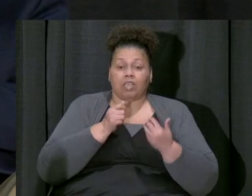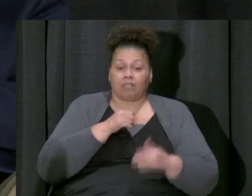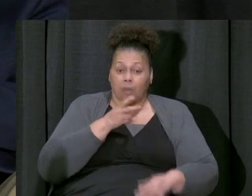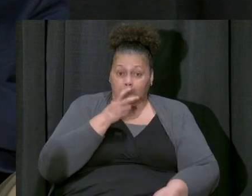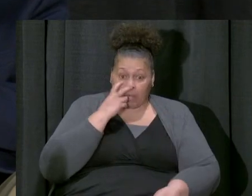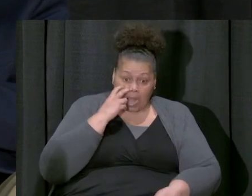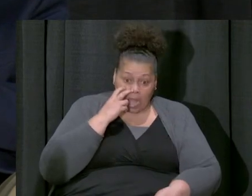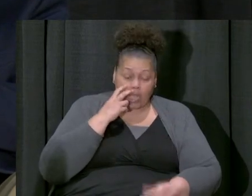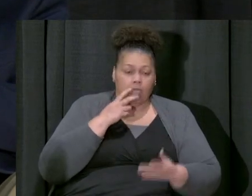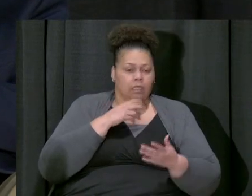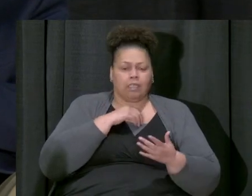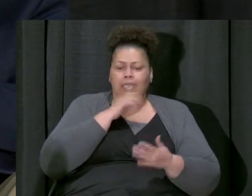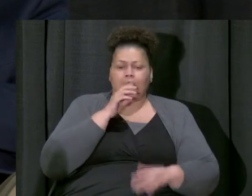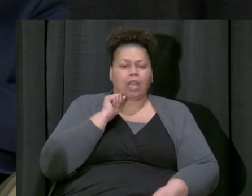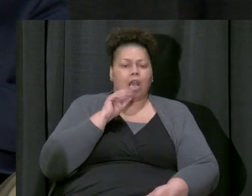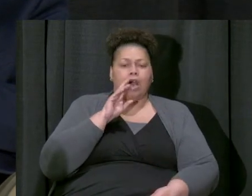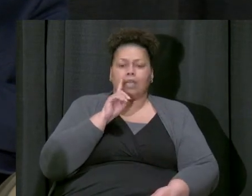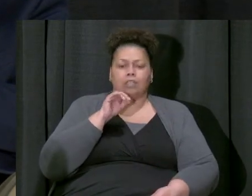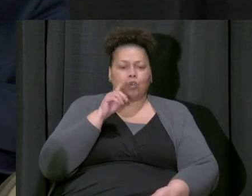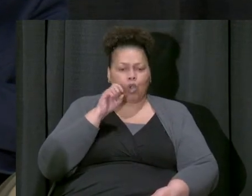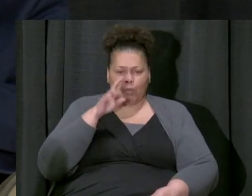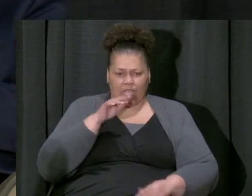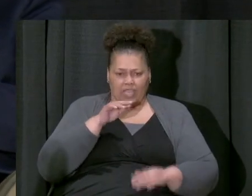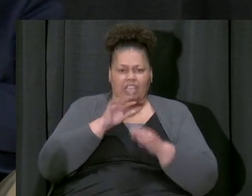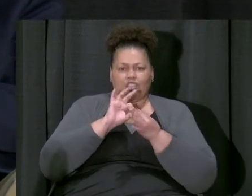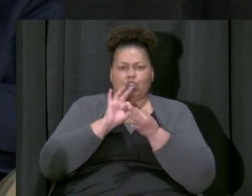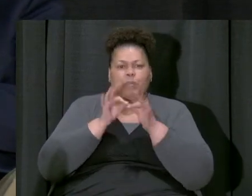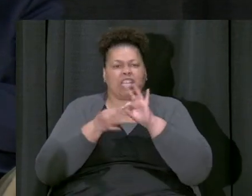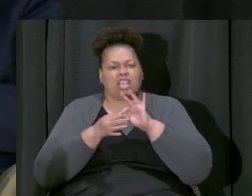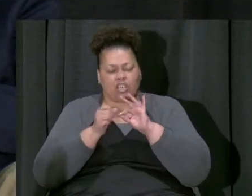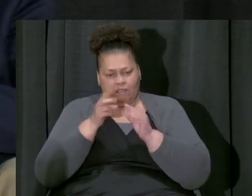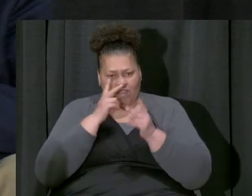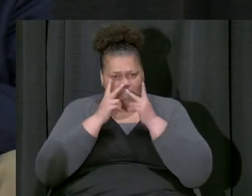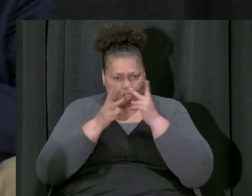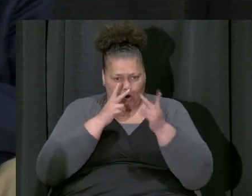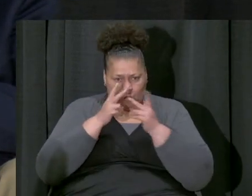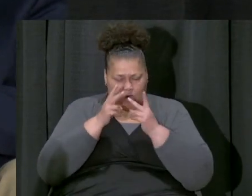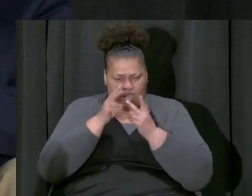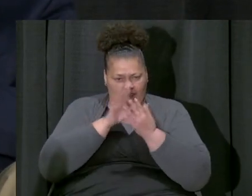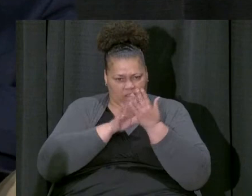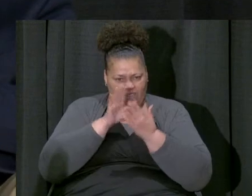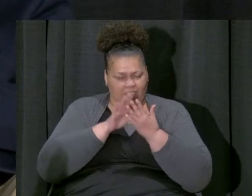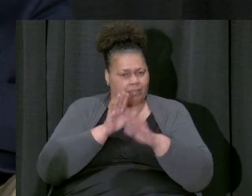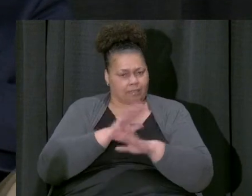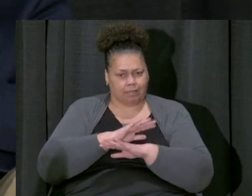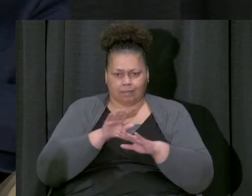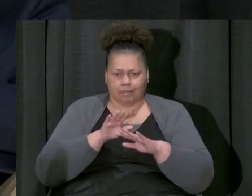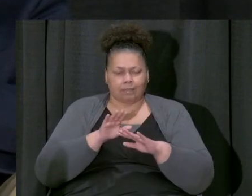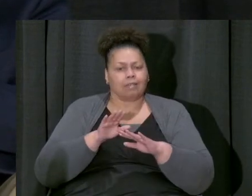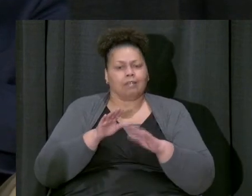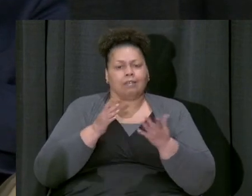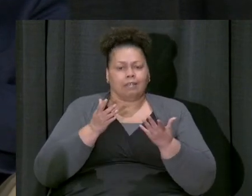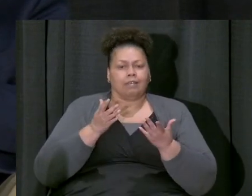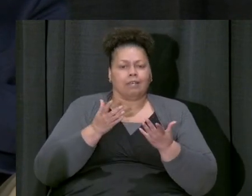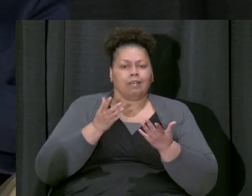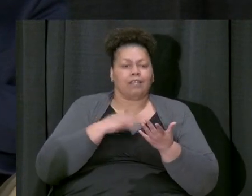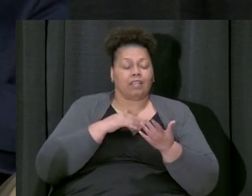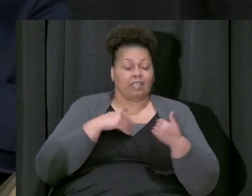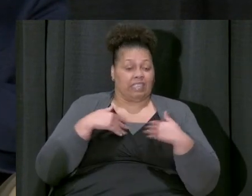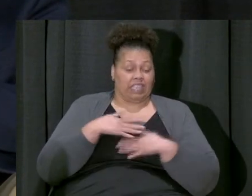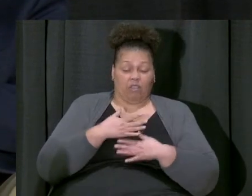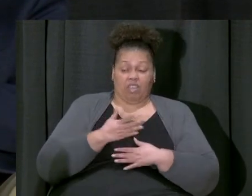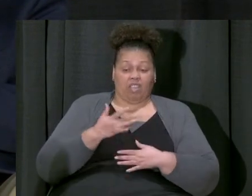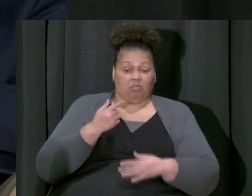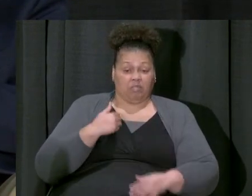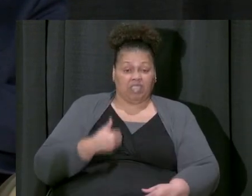be an auditory interpretation of a visual interface, is what you're getting at, you know. The thing that's scary to me